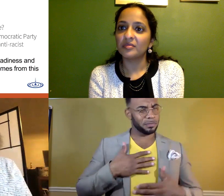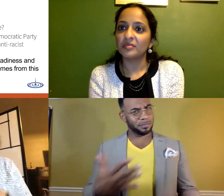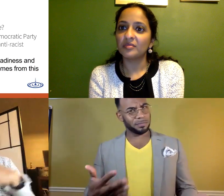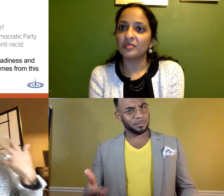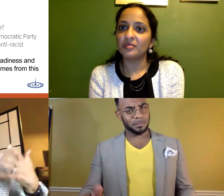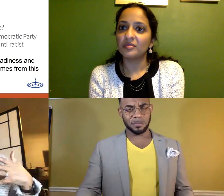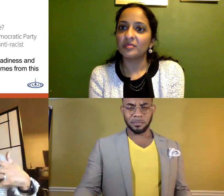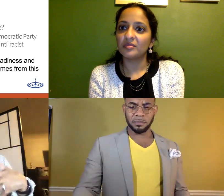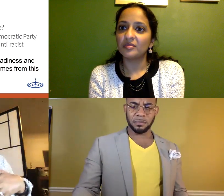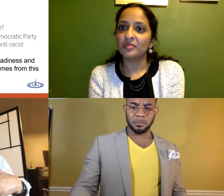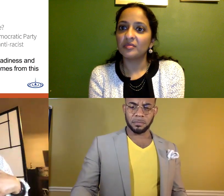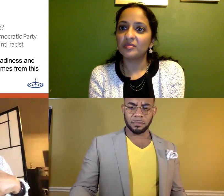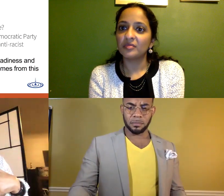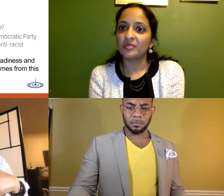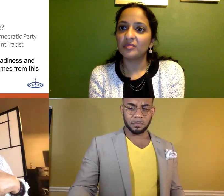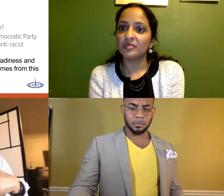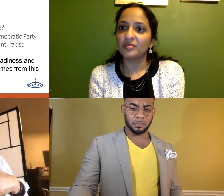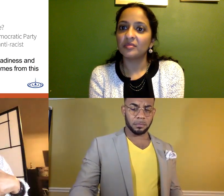willingness? And then